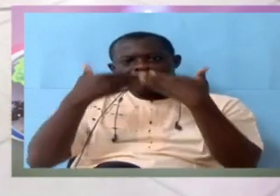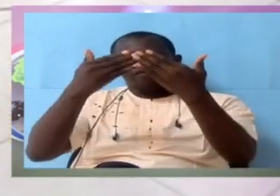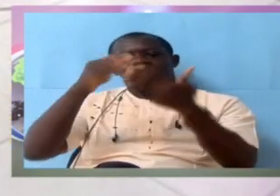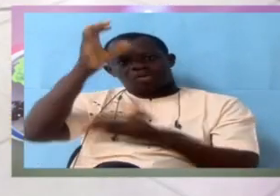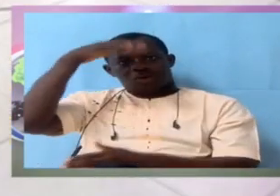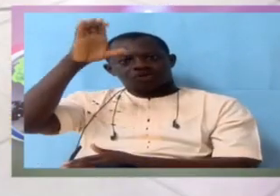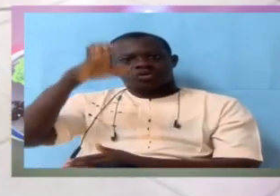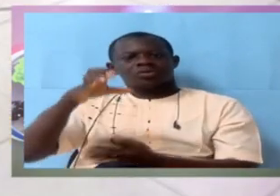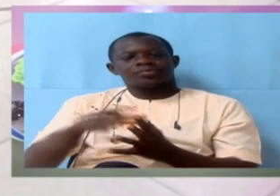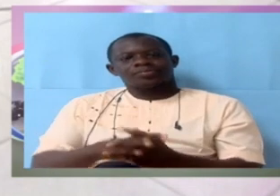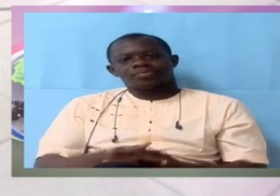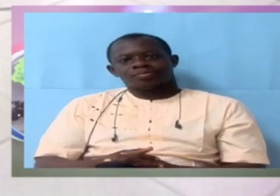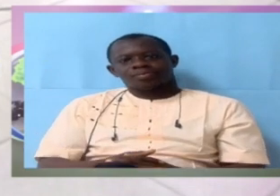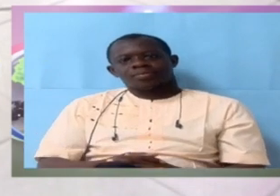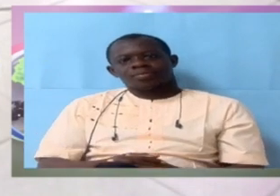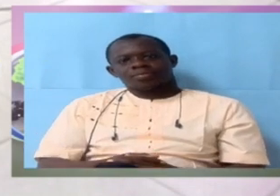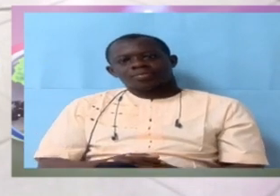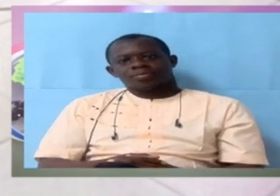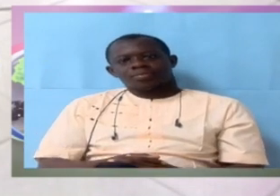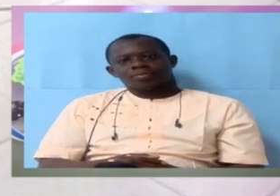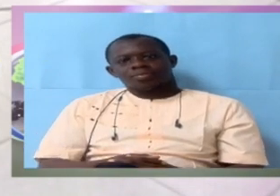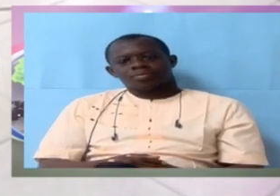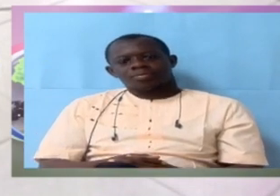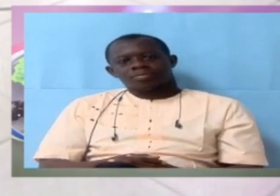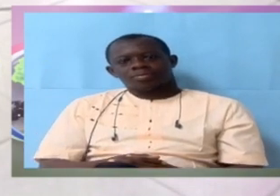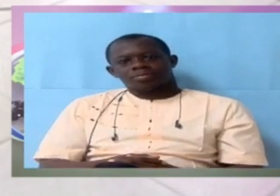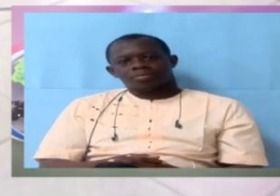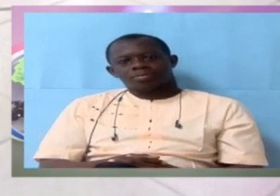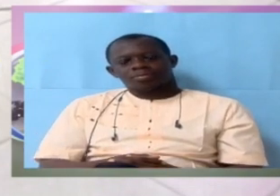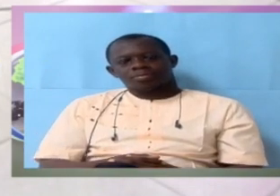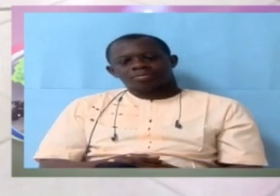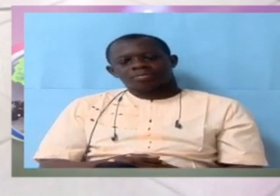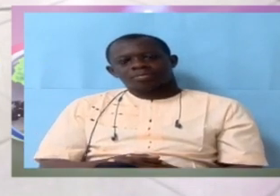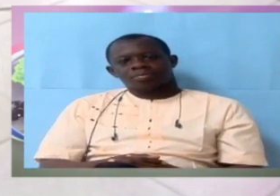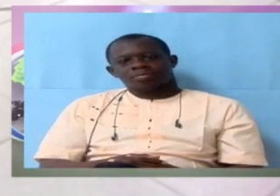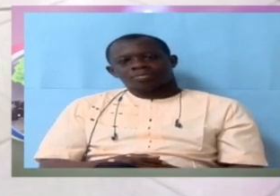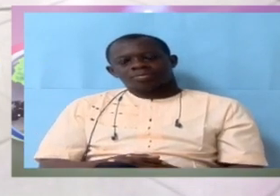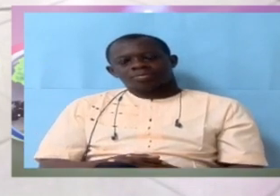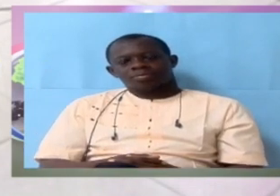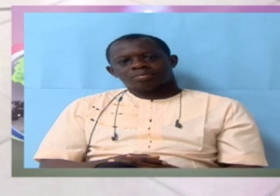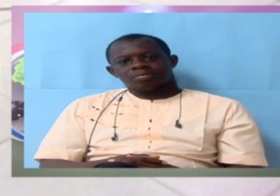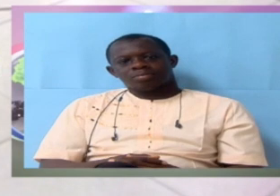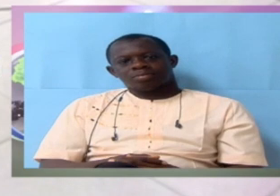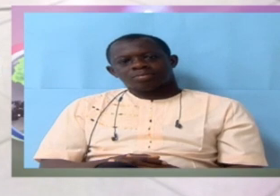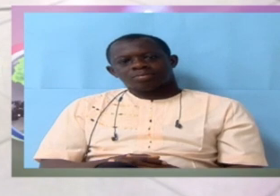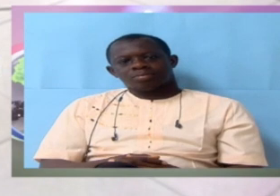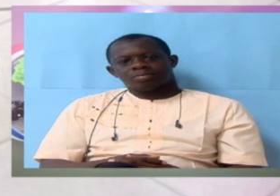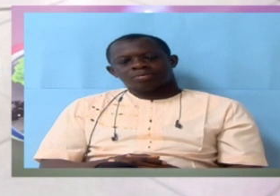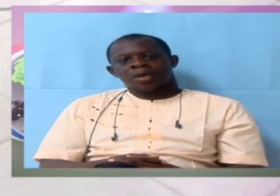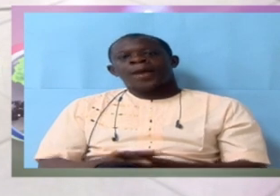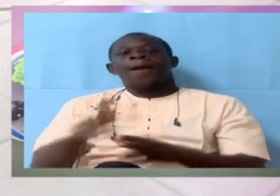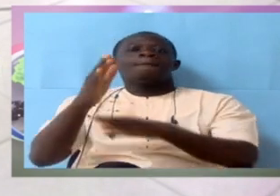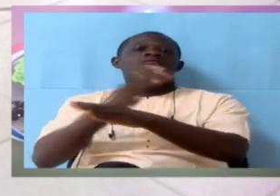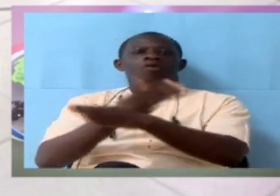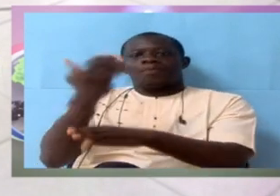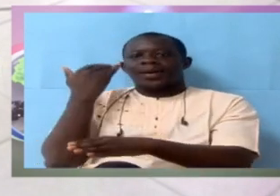watola. Itela jata kendala alhalo nying abe tembeda jumaltunu. Utamo kabirinka tuwa boro ta. At that time,